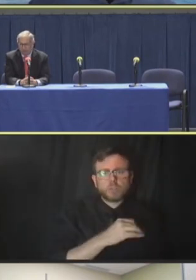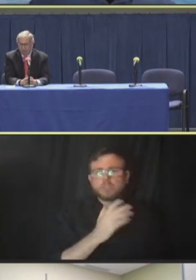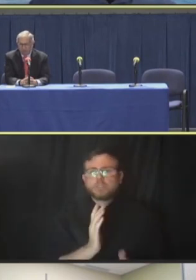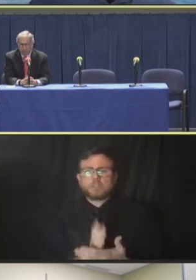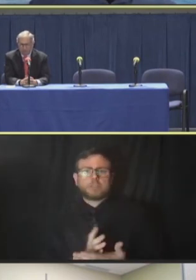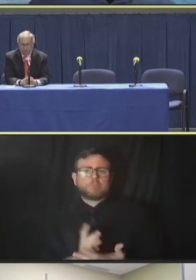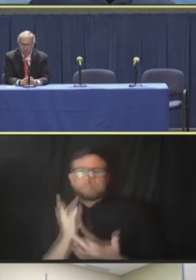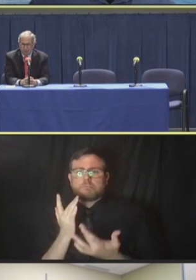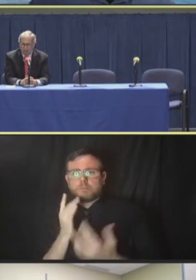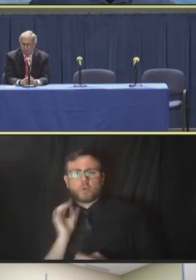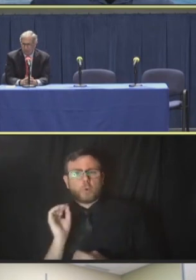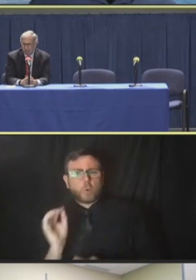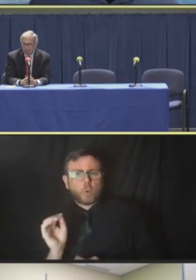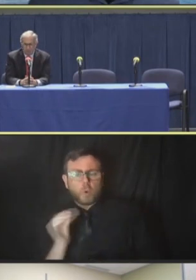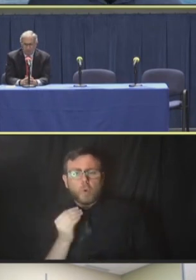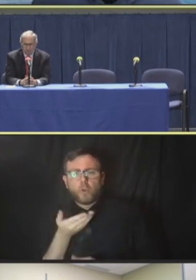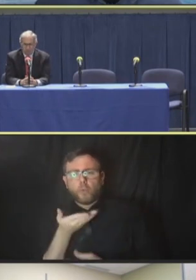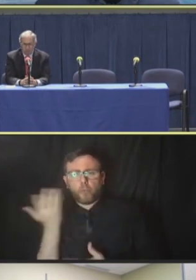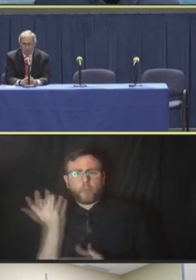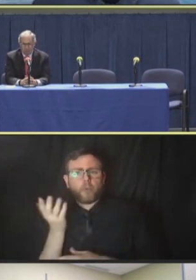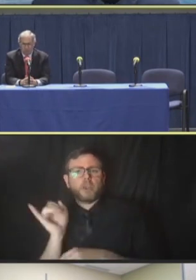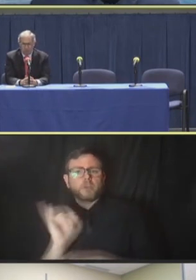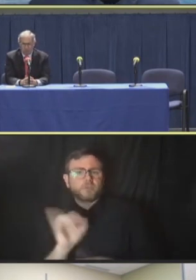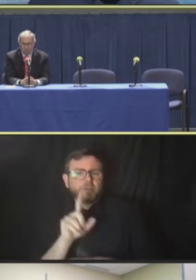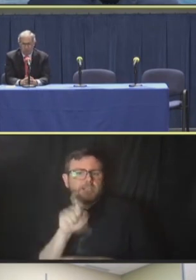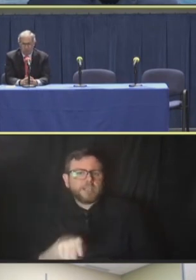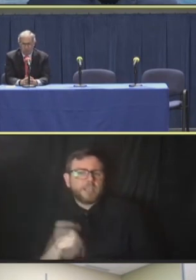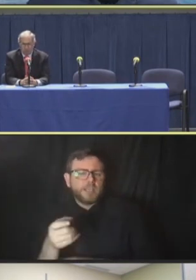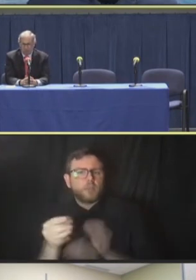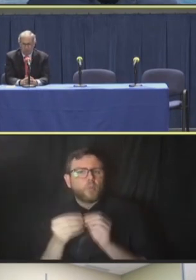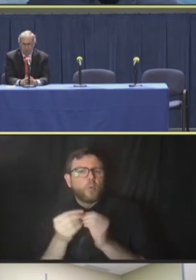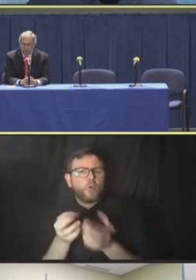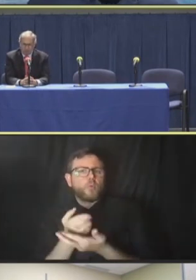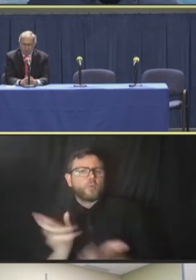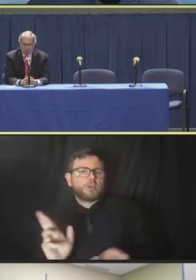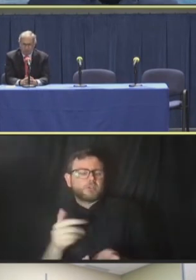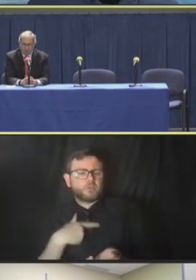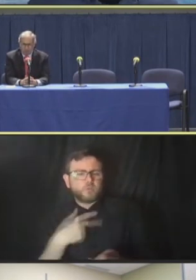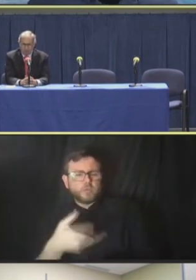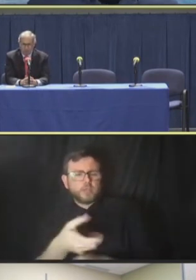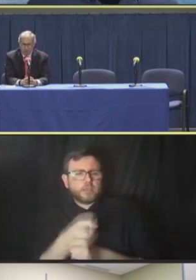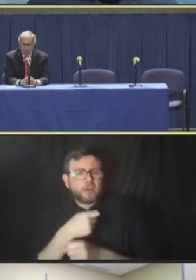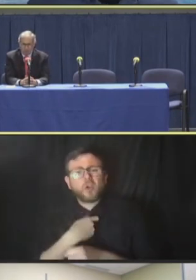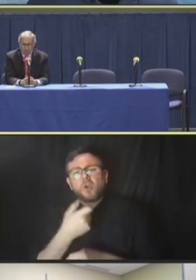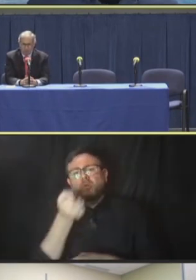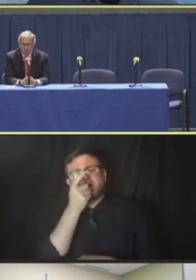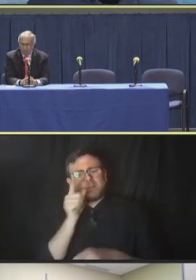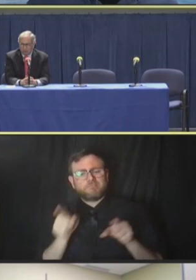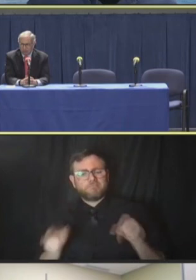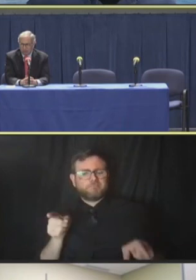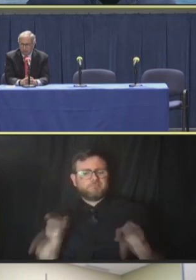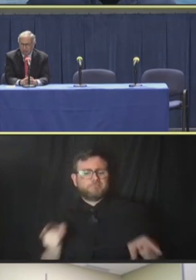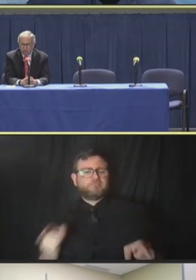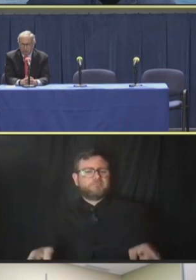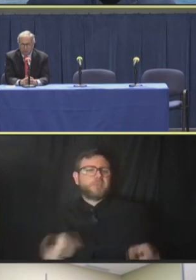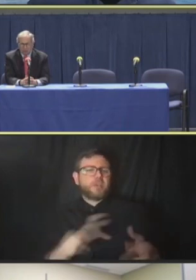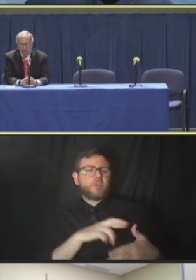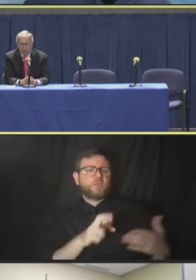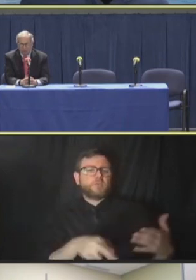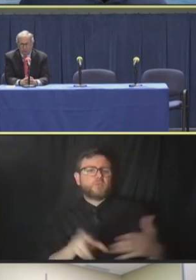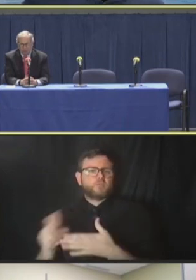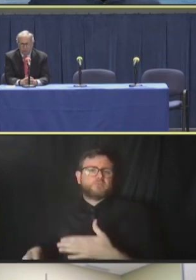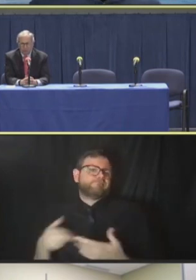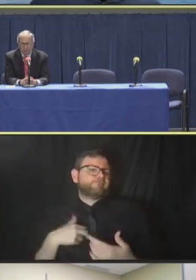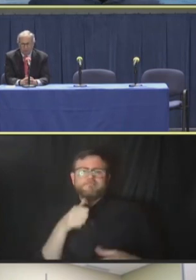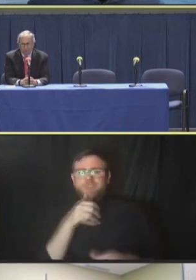some of them need additional resources in order to get that medication, the outcomes are not going to be the same. So that equity